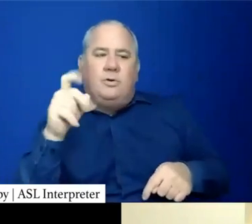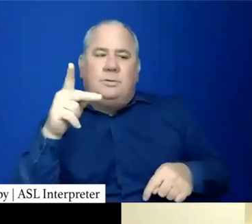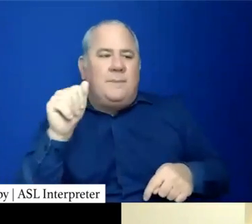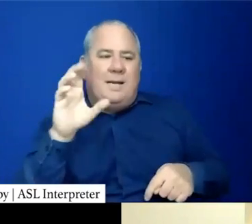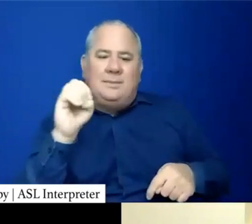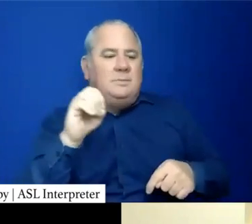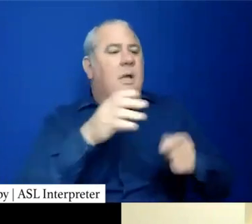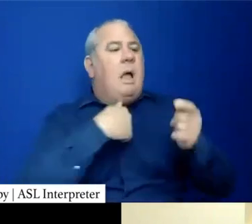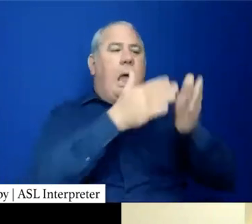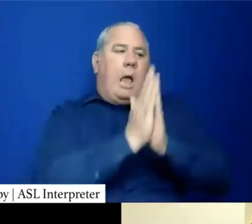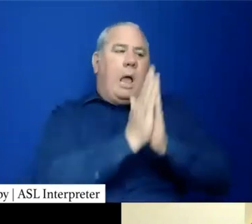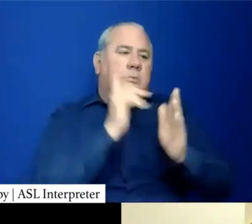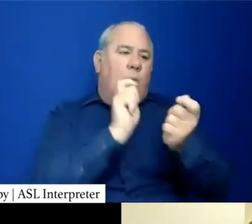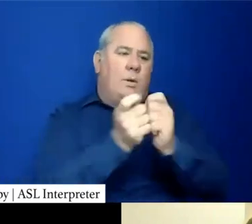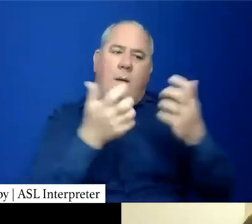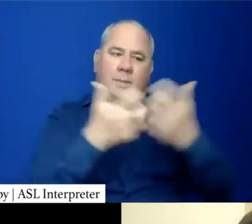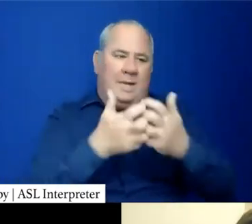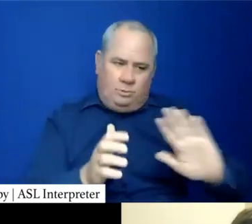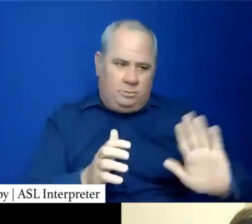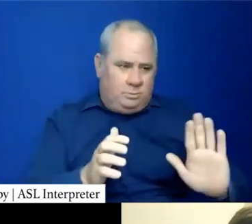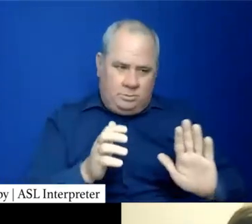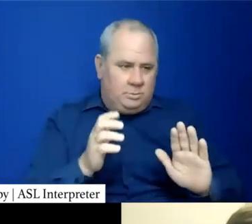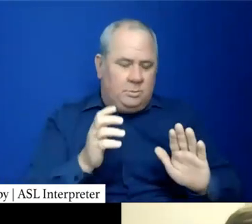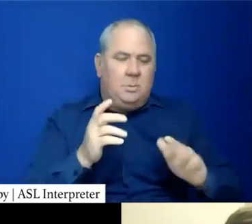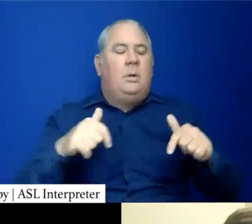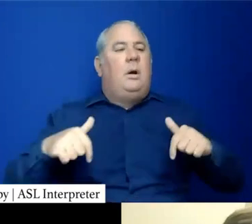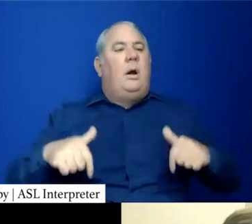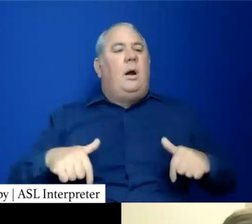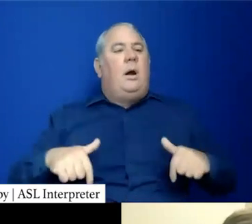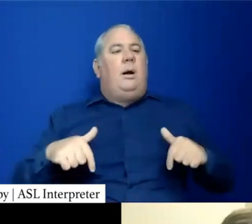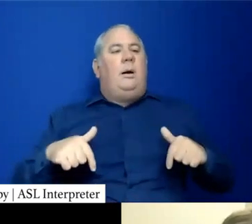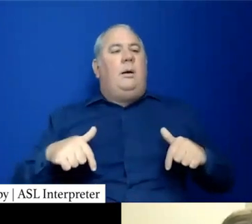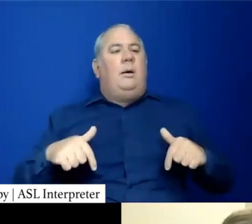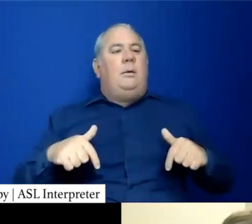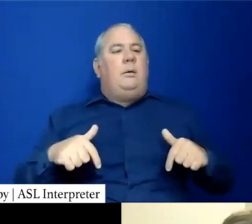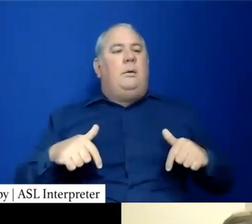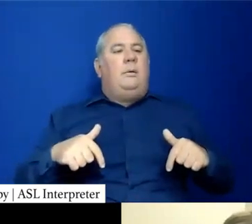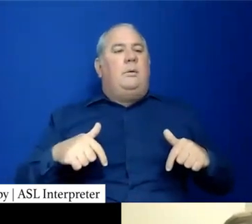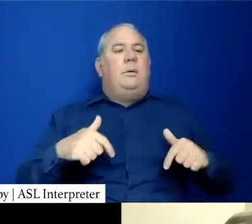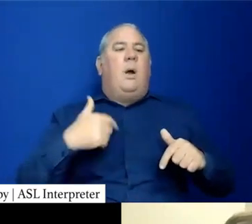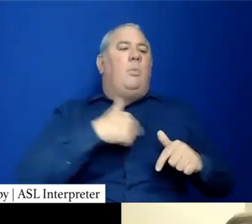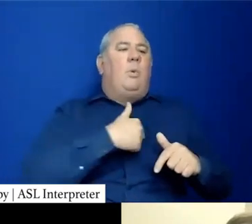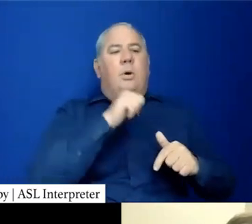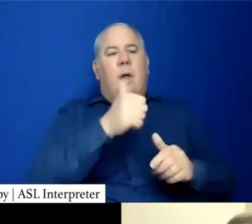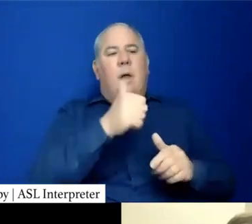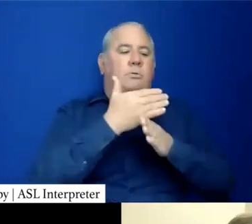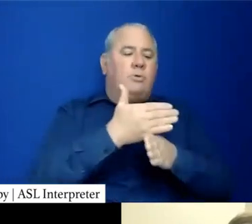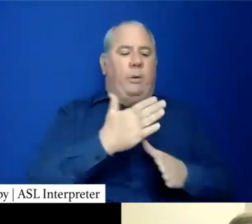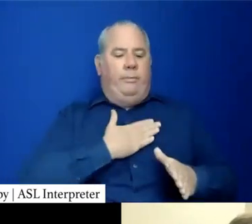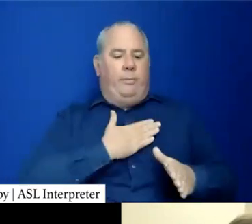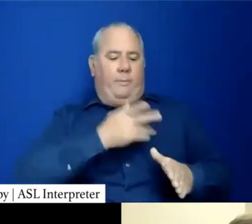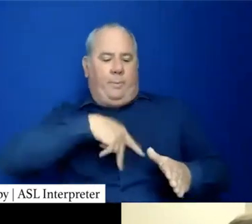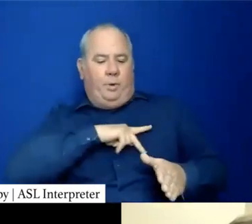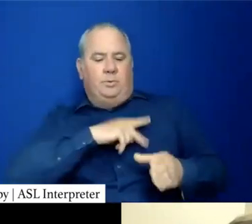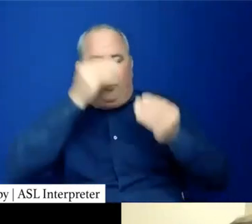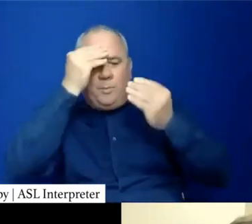like, no, it's not, we're not going to be sharing, you know, personal health information that needs to be signed off